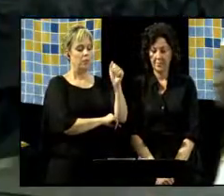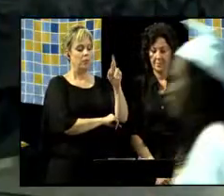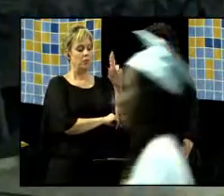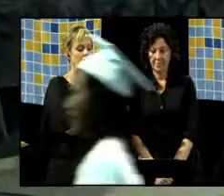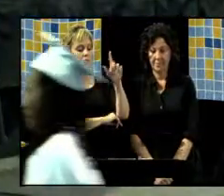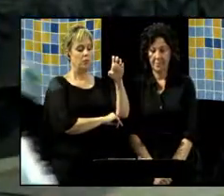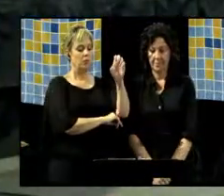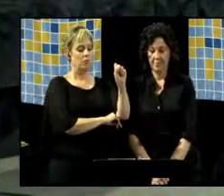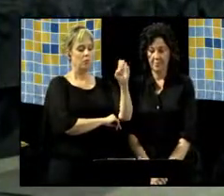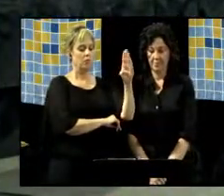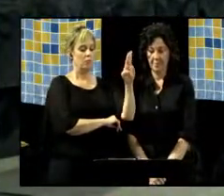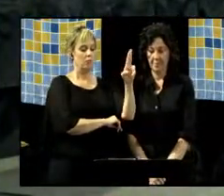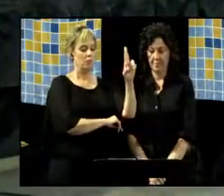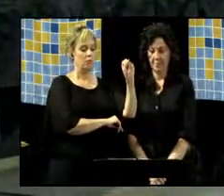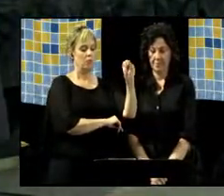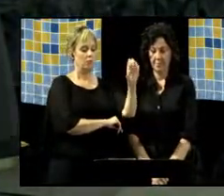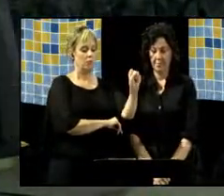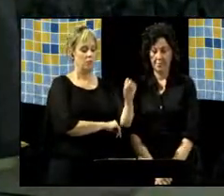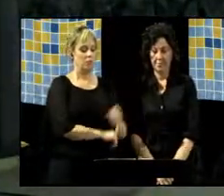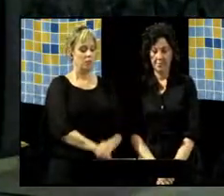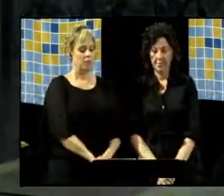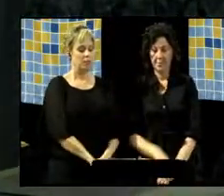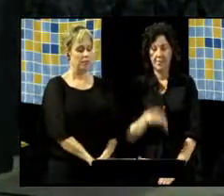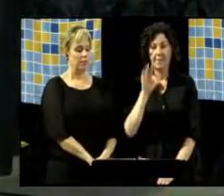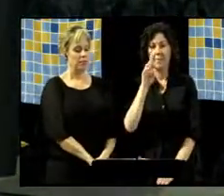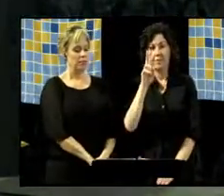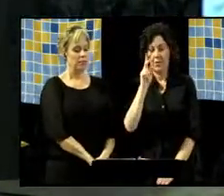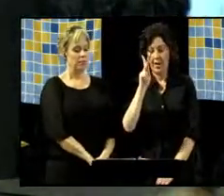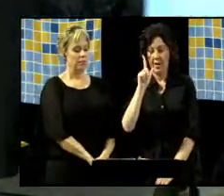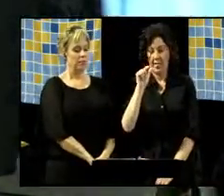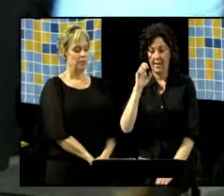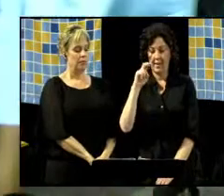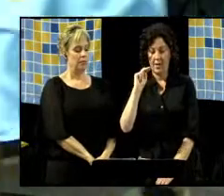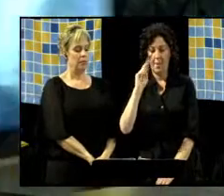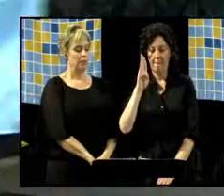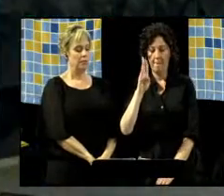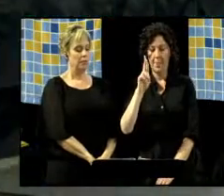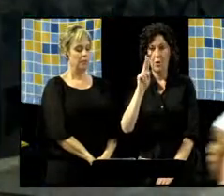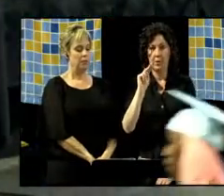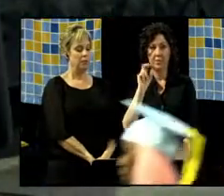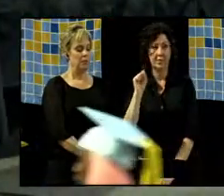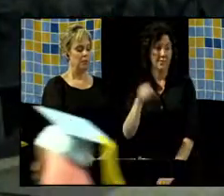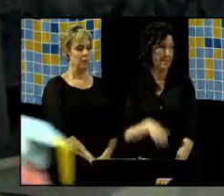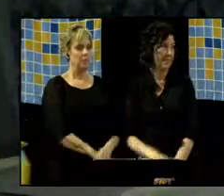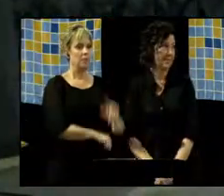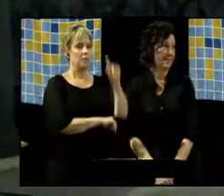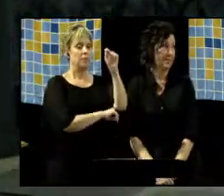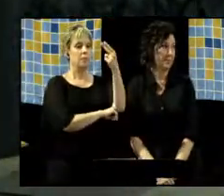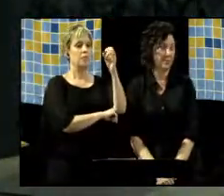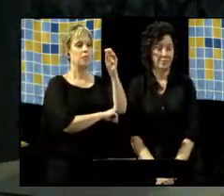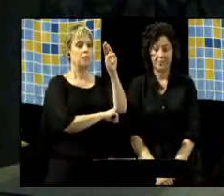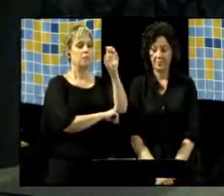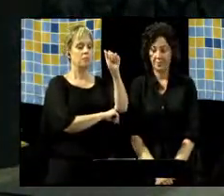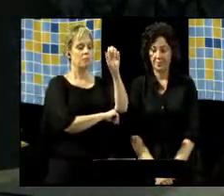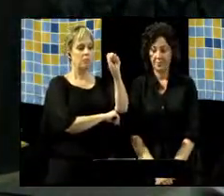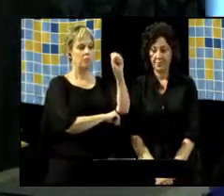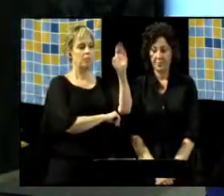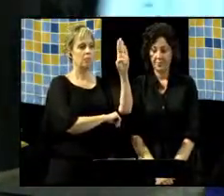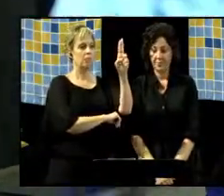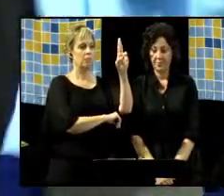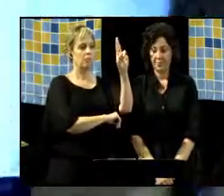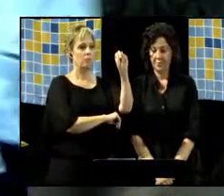Charles Alexander Burns, Franklin Gregory Burns, Thomas David